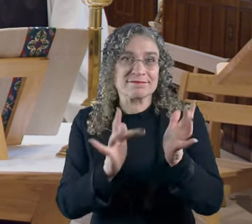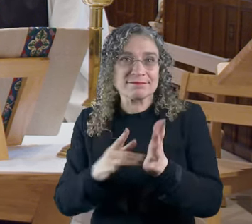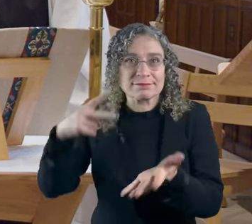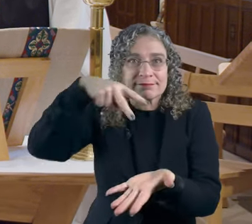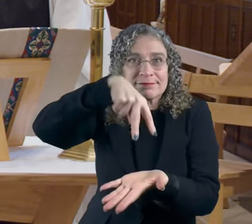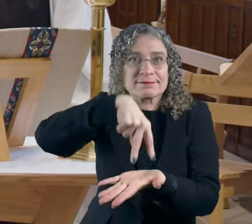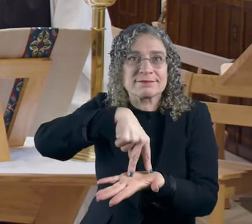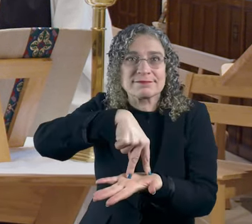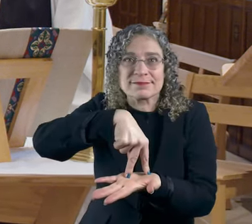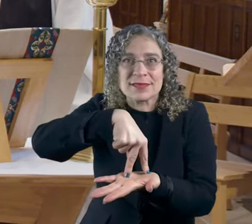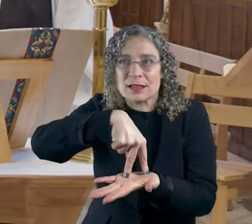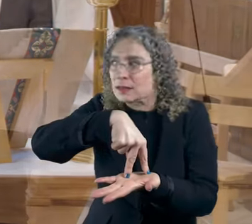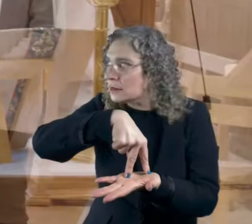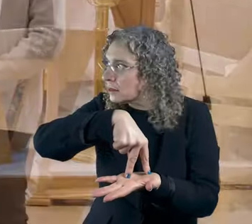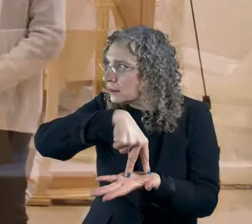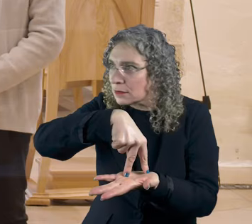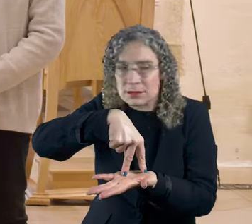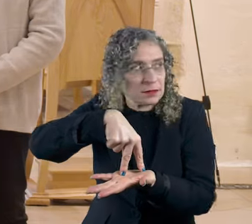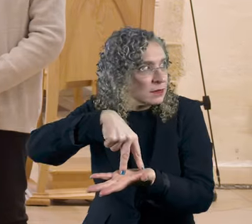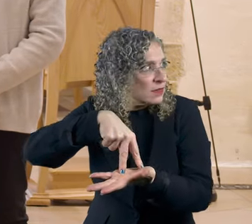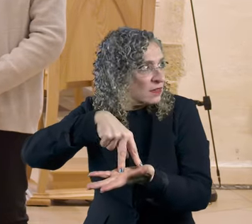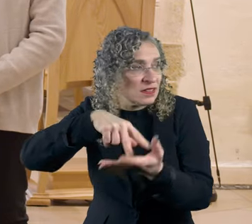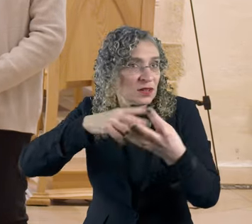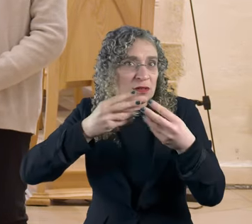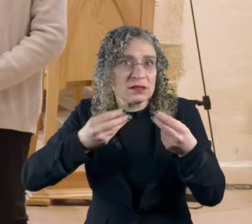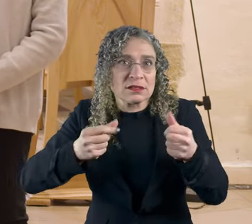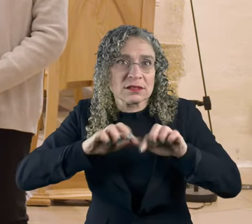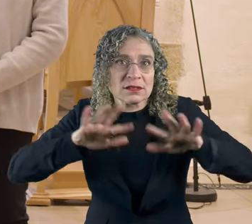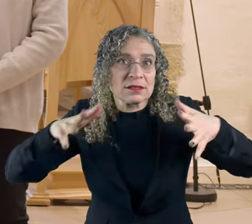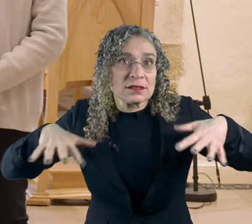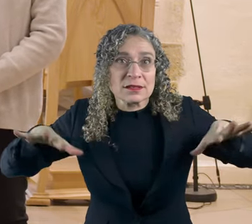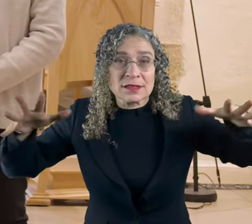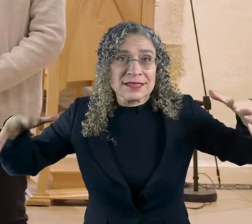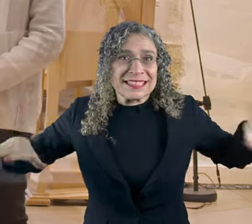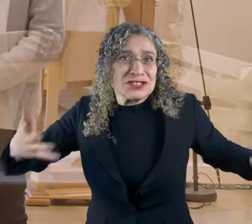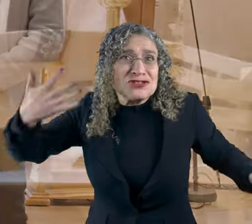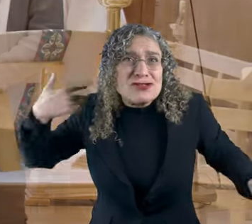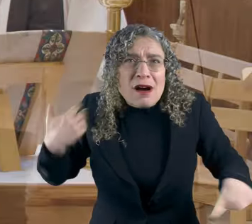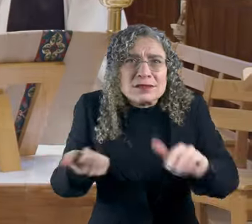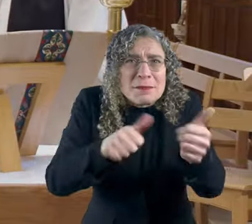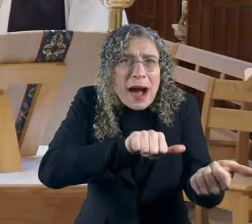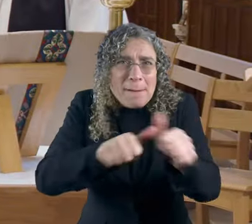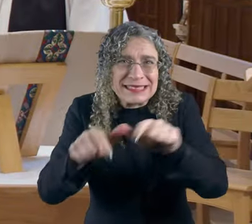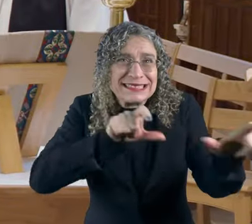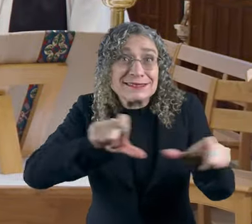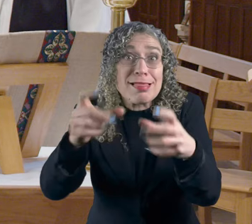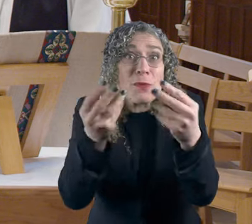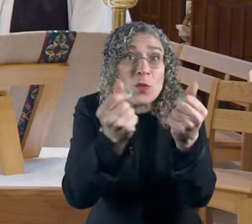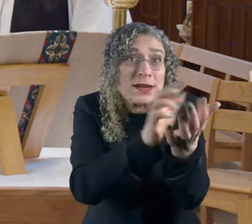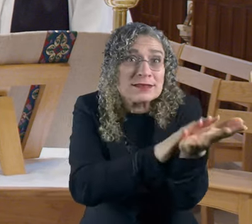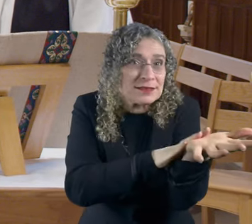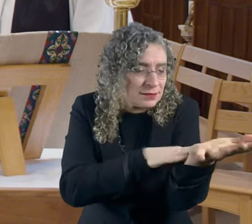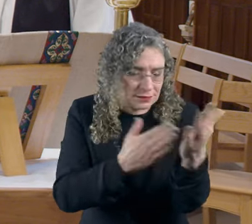he stands. On the pinnacle of the world, beads of baptismal waters drying on the inside of